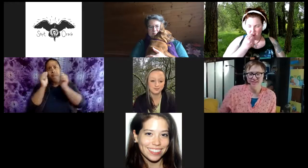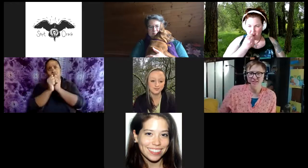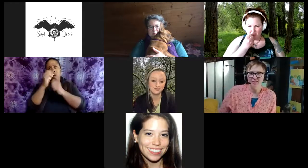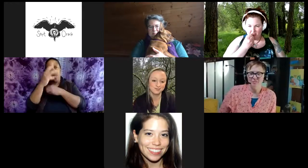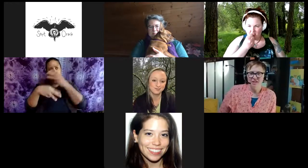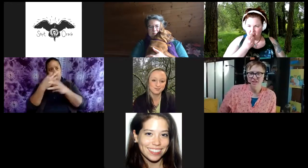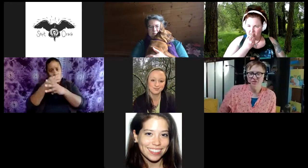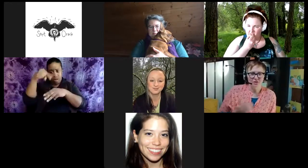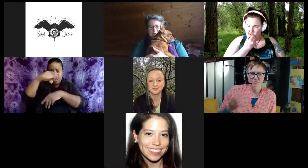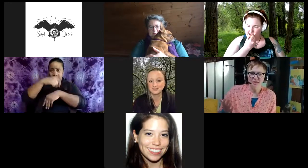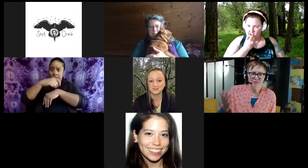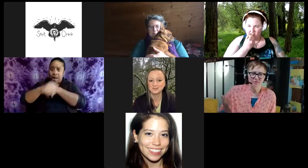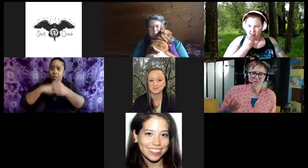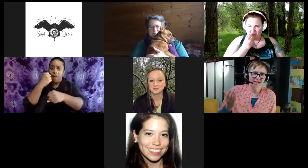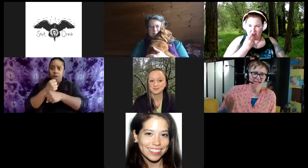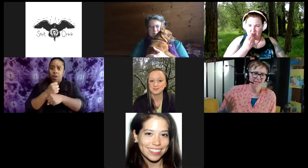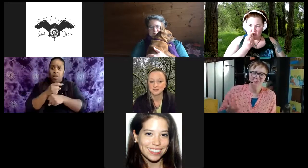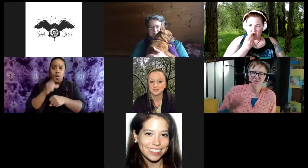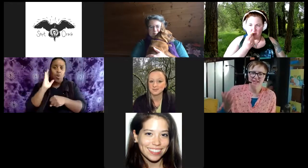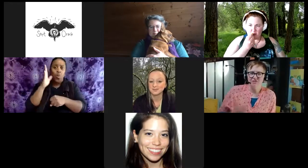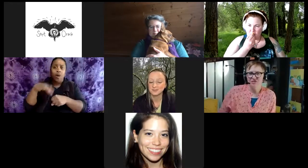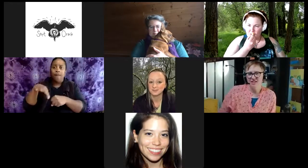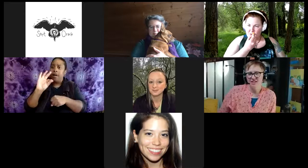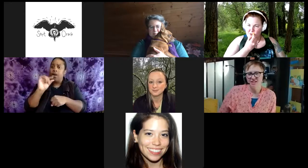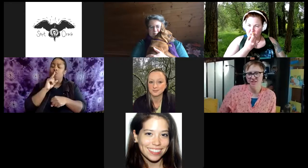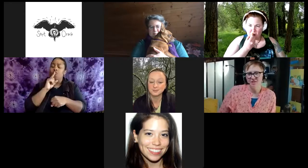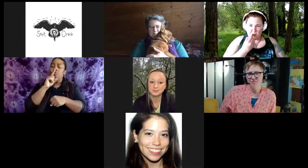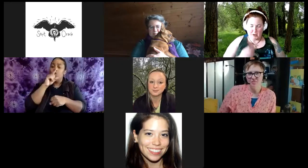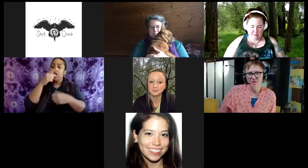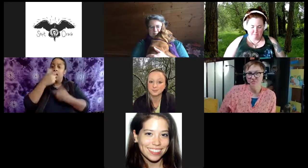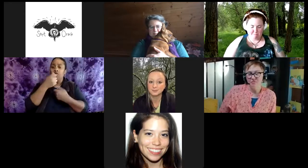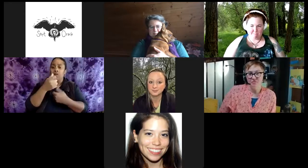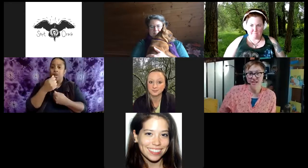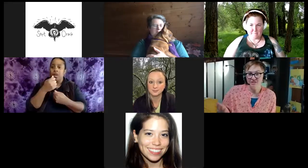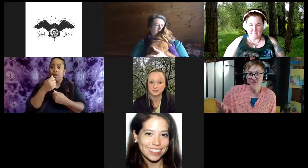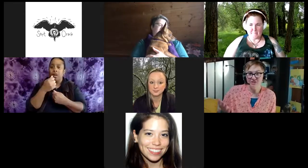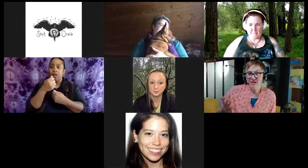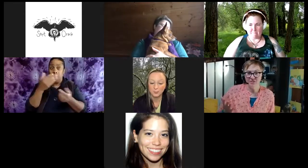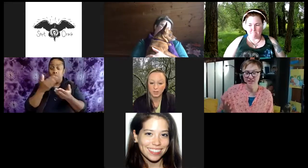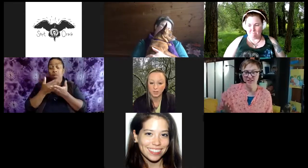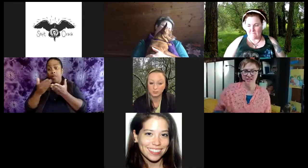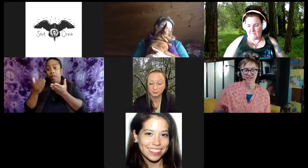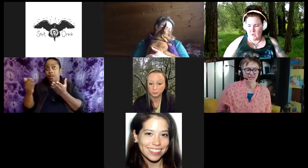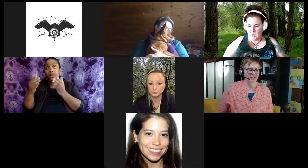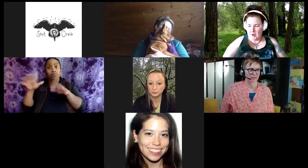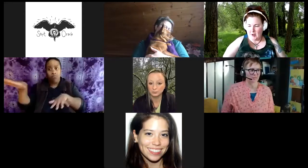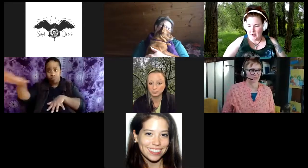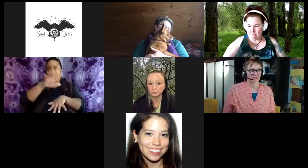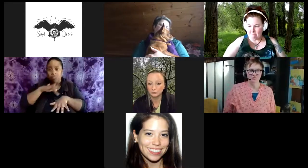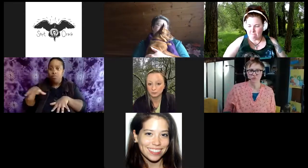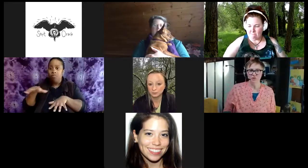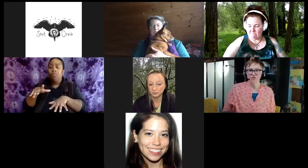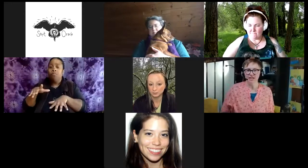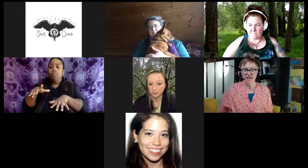year, you're going to be able to find some really interesting things, you know, out there. And